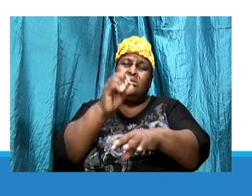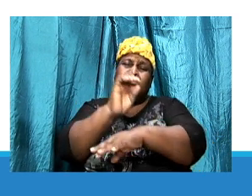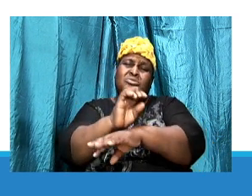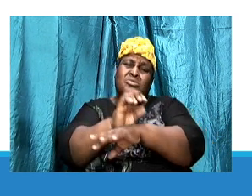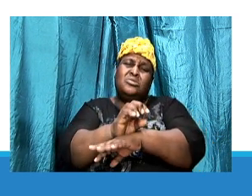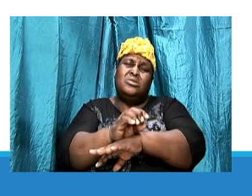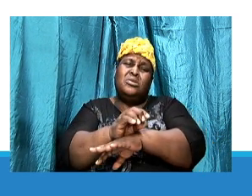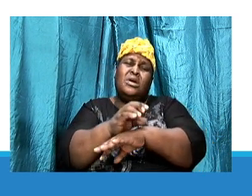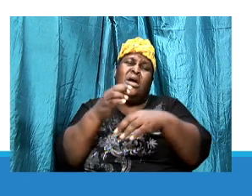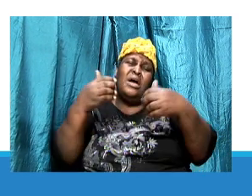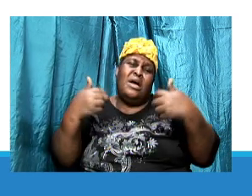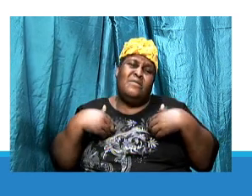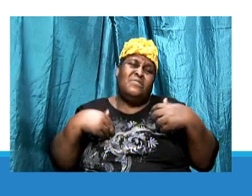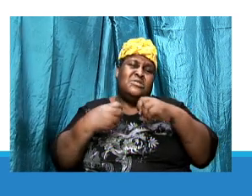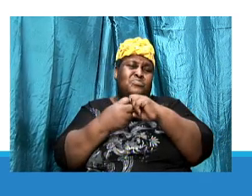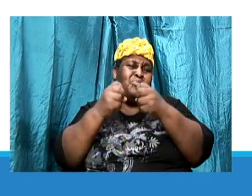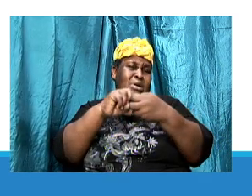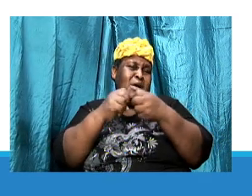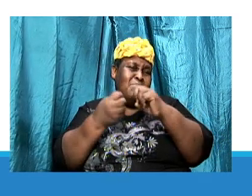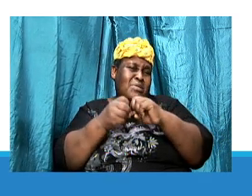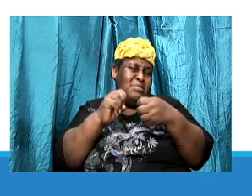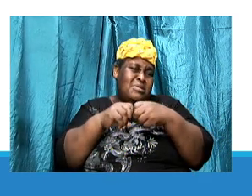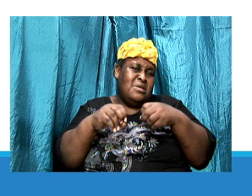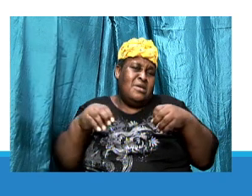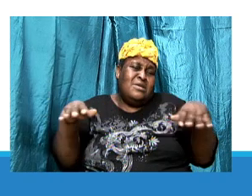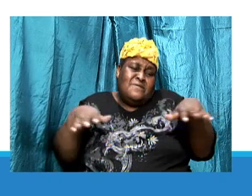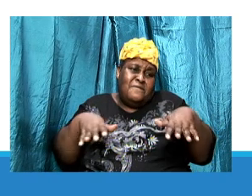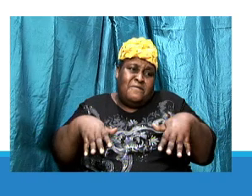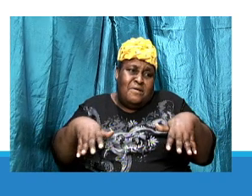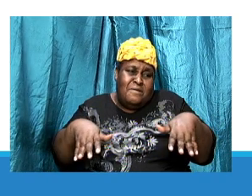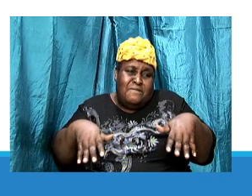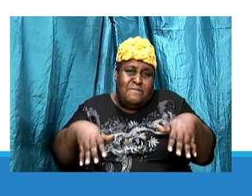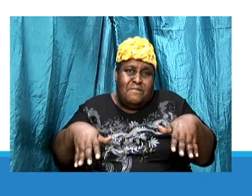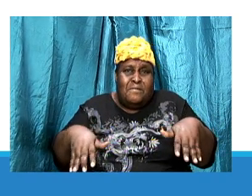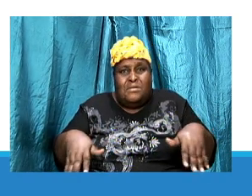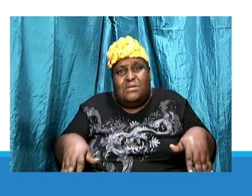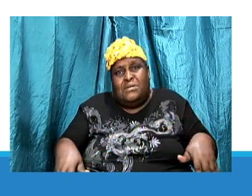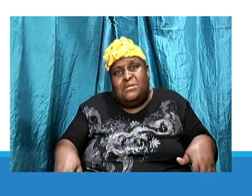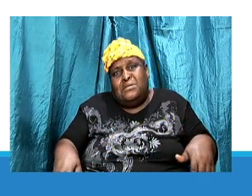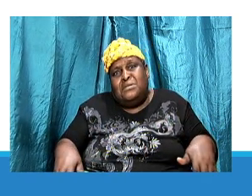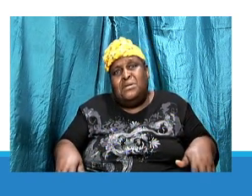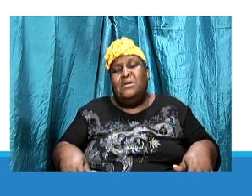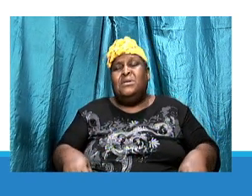these challenges. He was fearful, he was saying, and